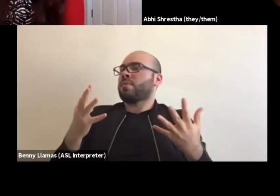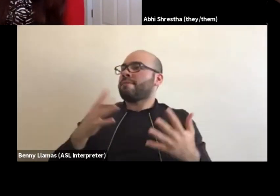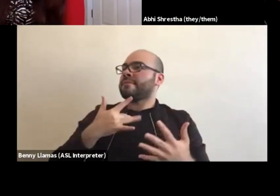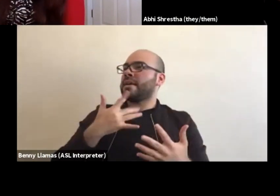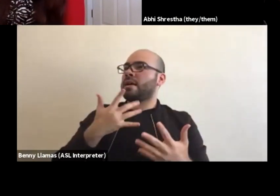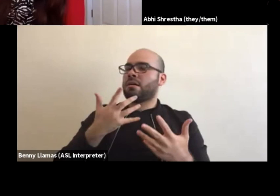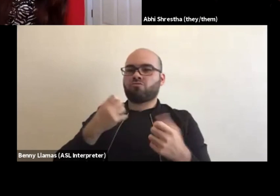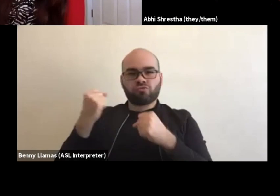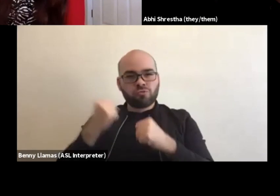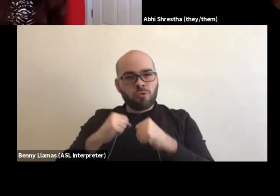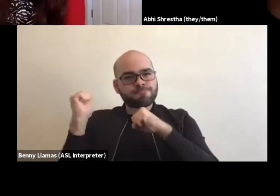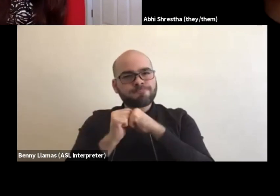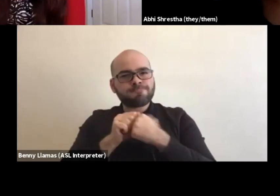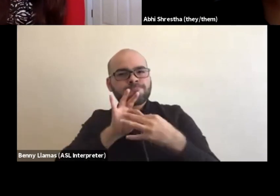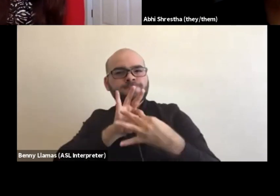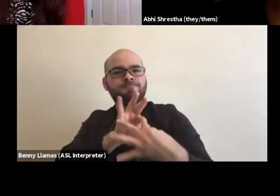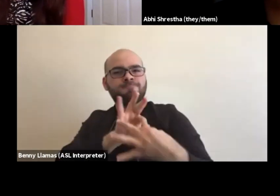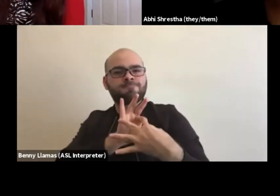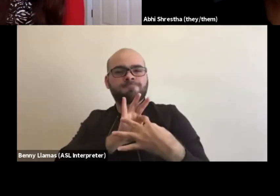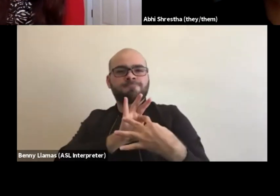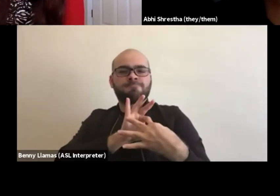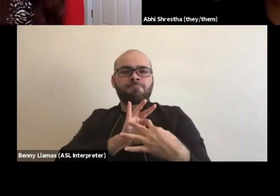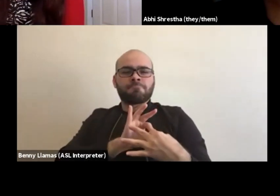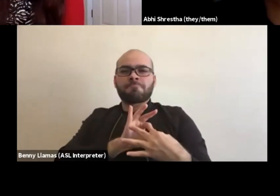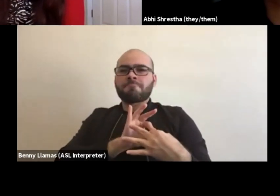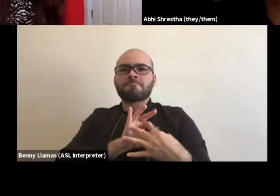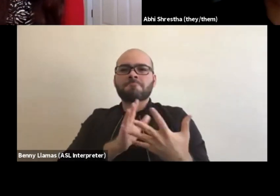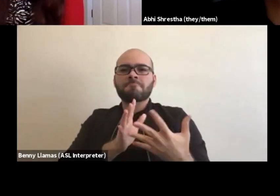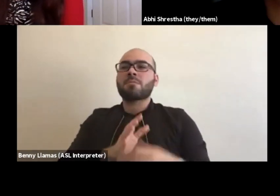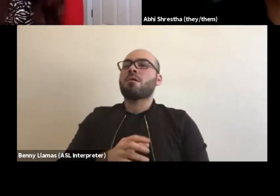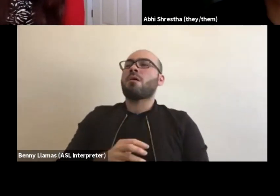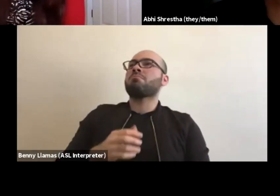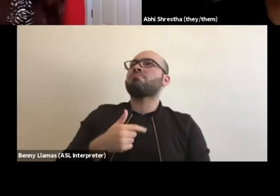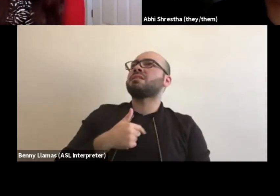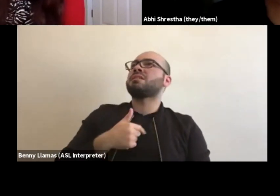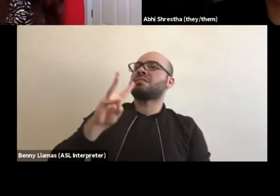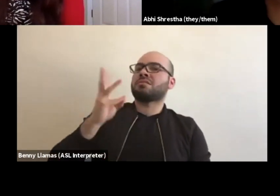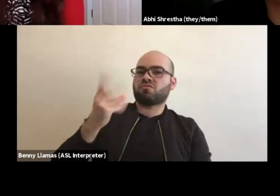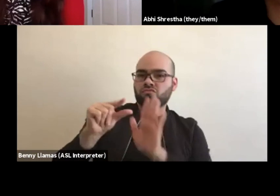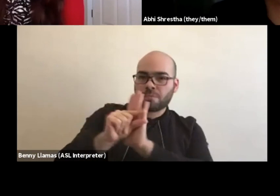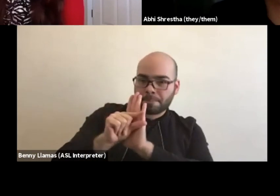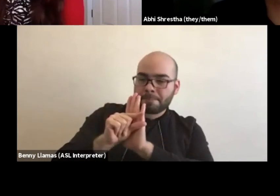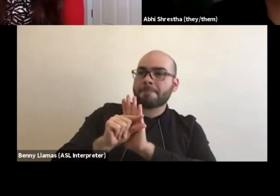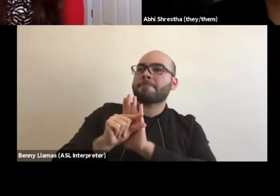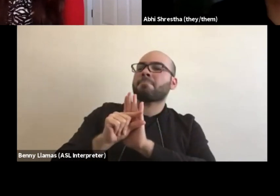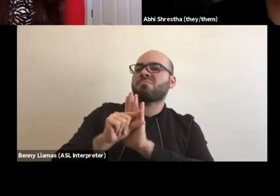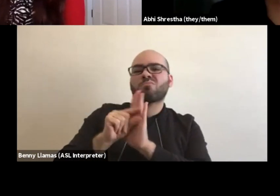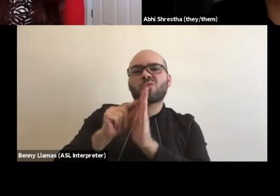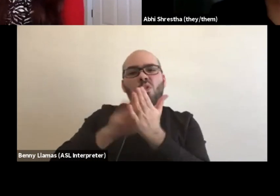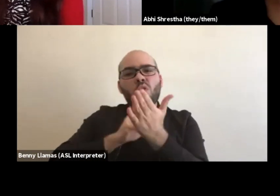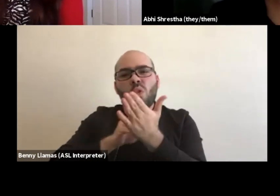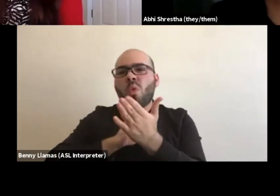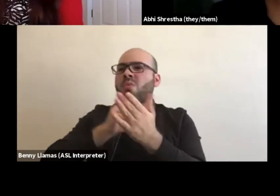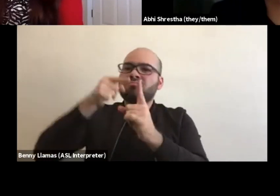deep and inexplicable. And so I was in 6th grade and we were learning about poetry,